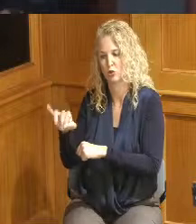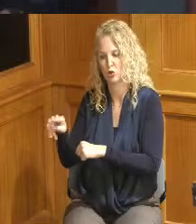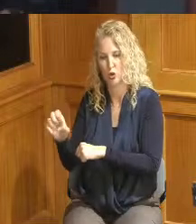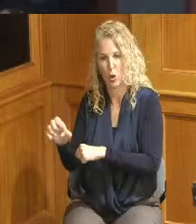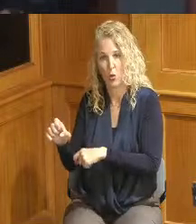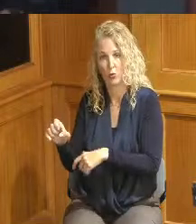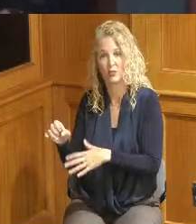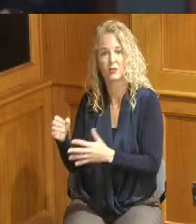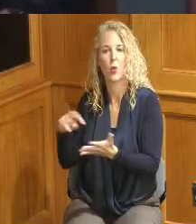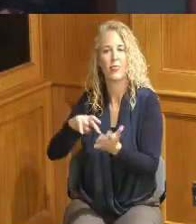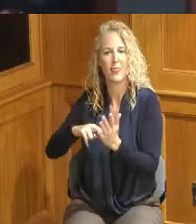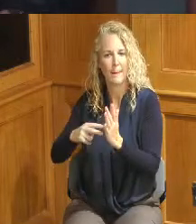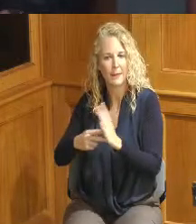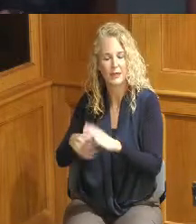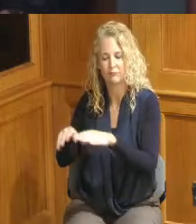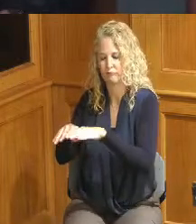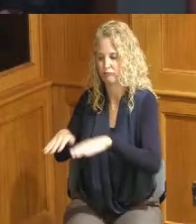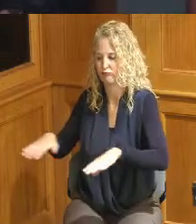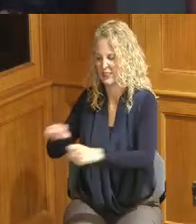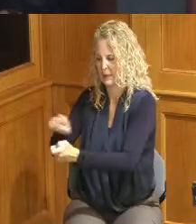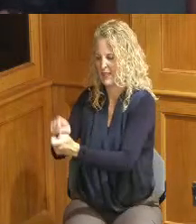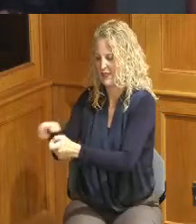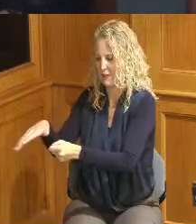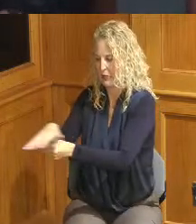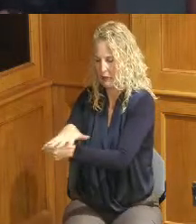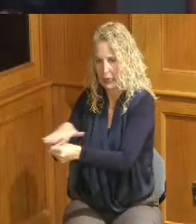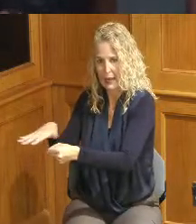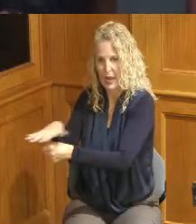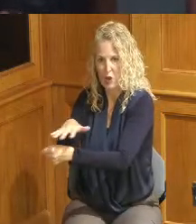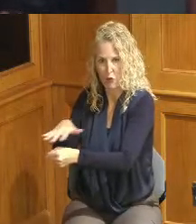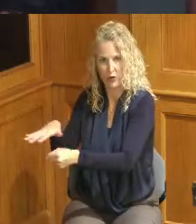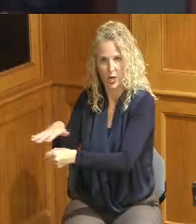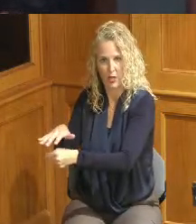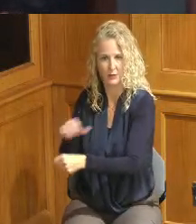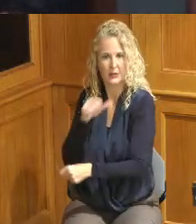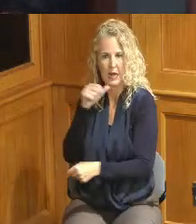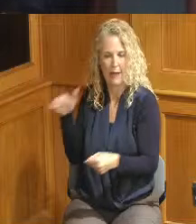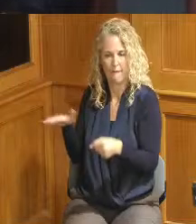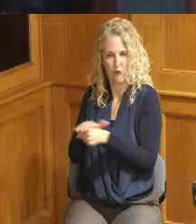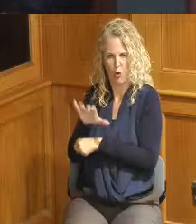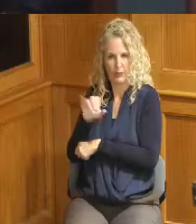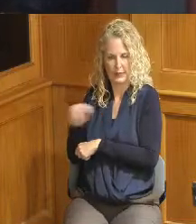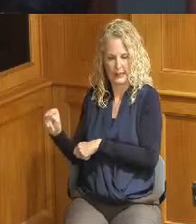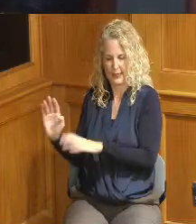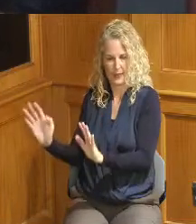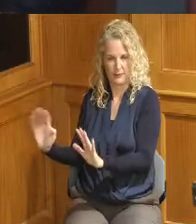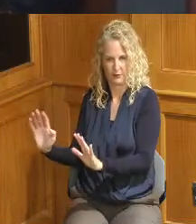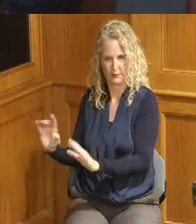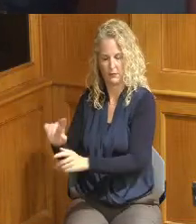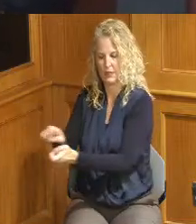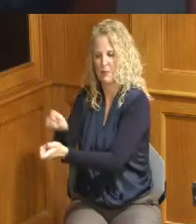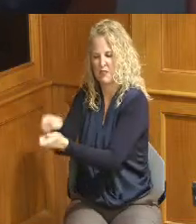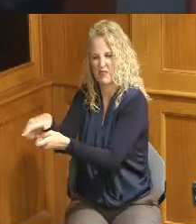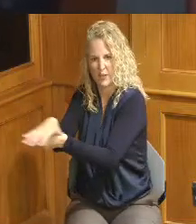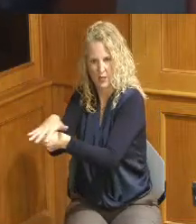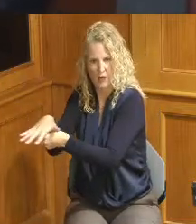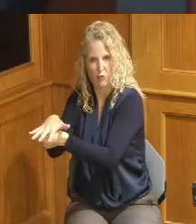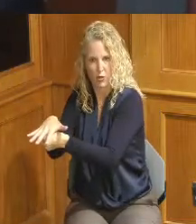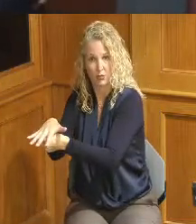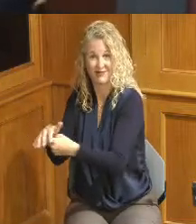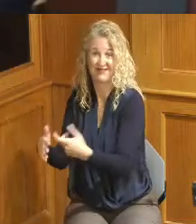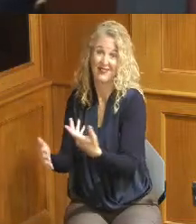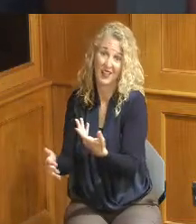could smell it around the spot, but then eventually it starts to dissipate. So that's who they're focused on, is people in the immediate evacuation area,